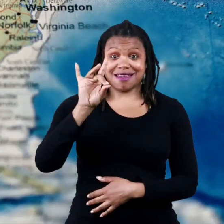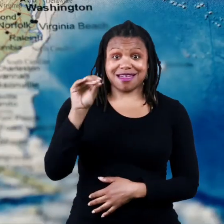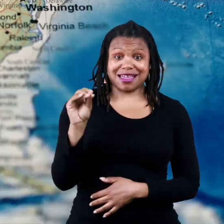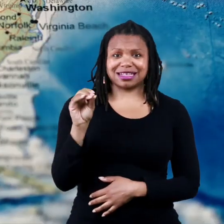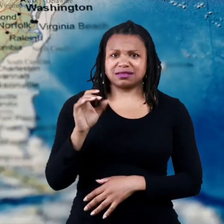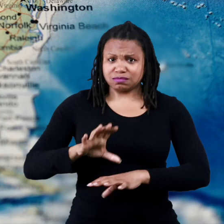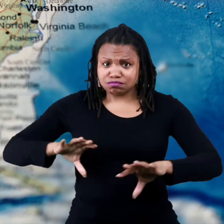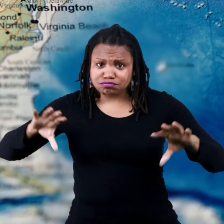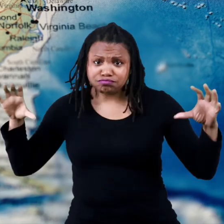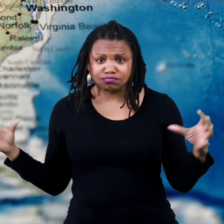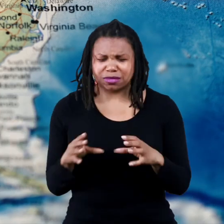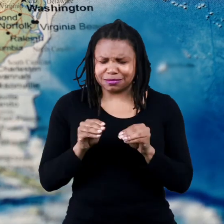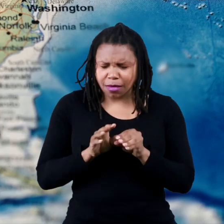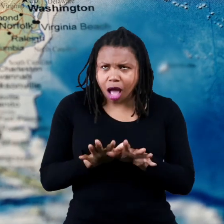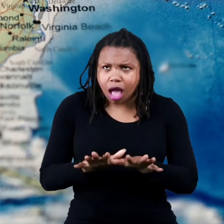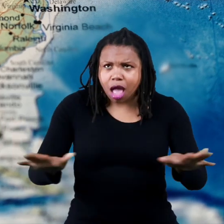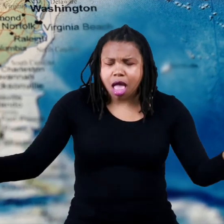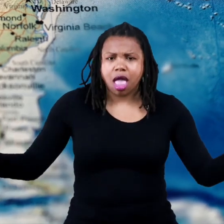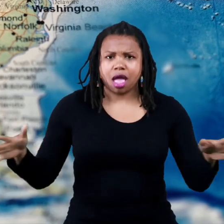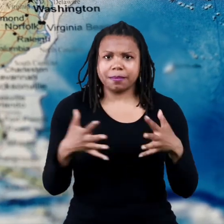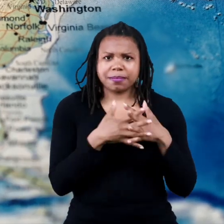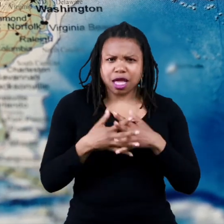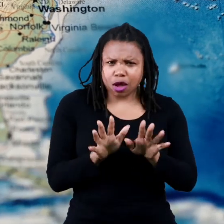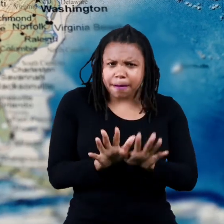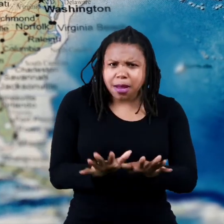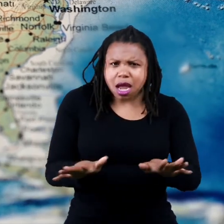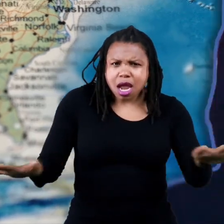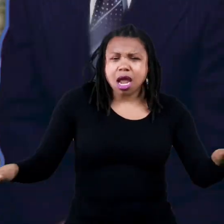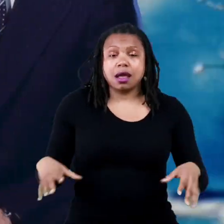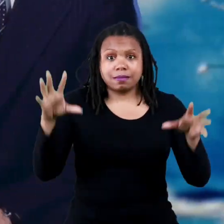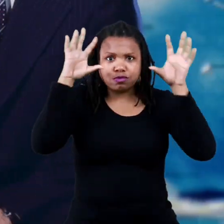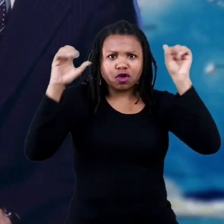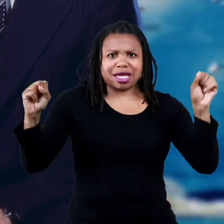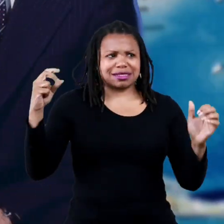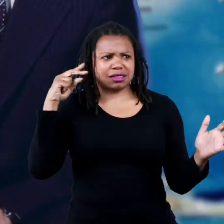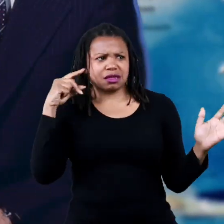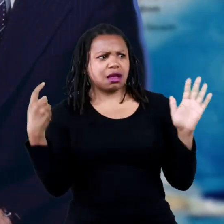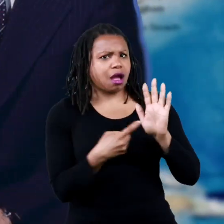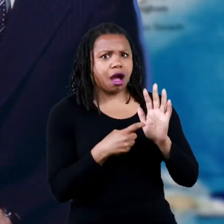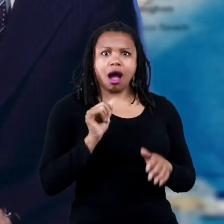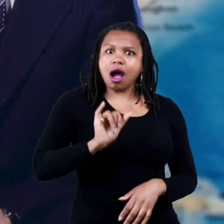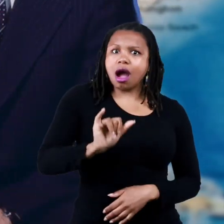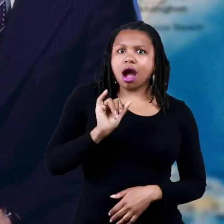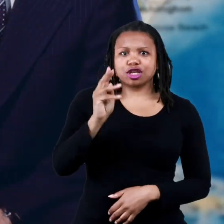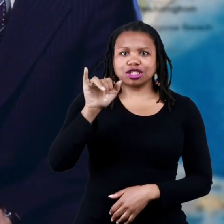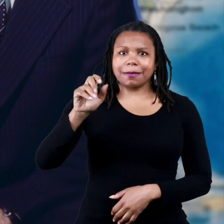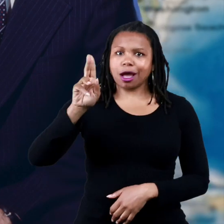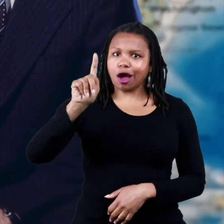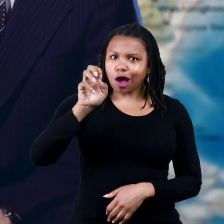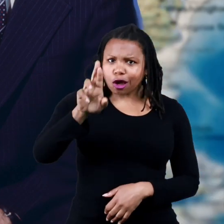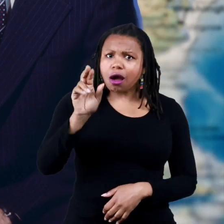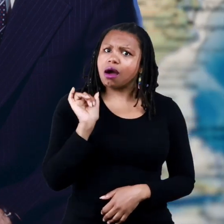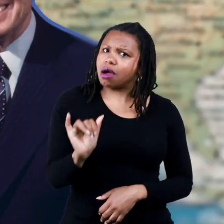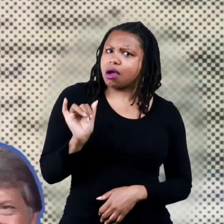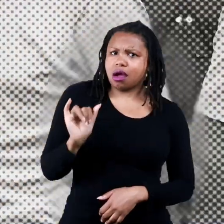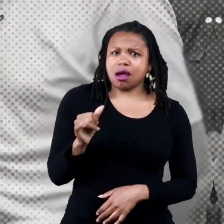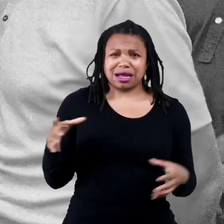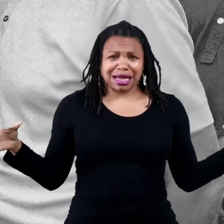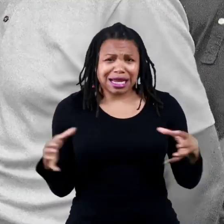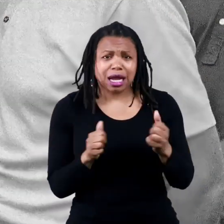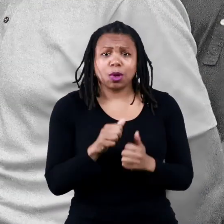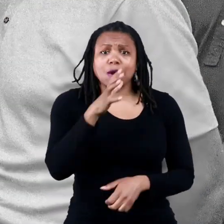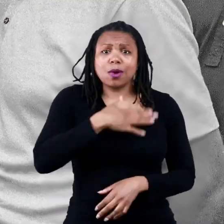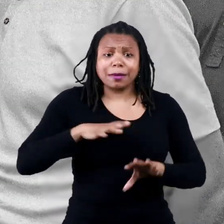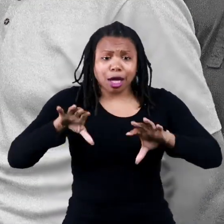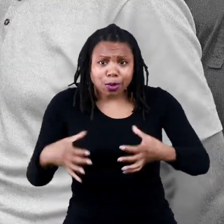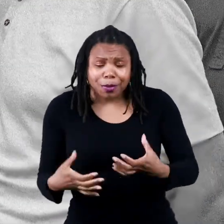By 1980, the movement had spread throughout the country and gained the attention of President Jimmy Carter.